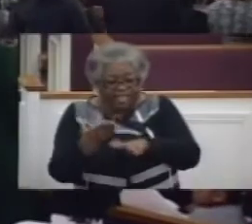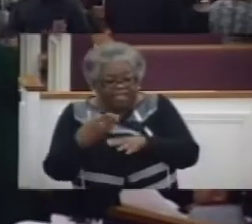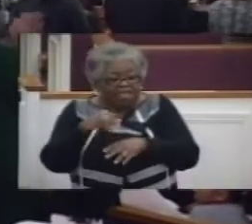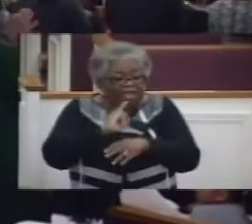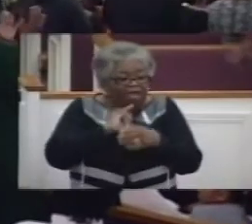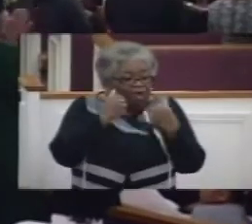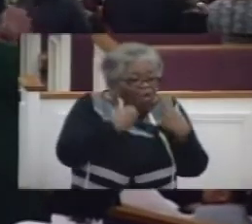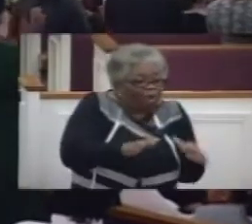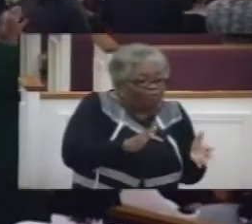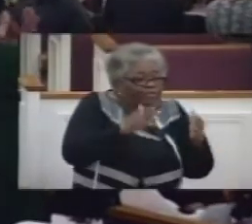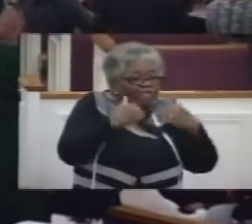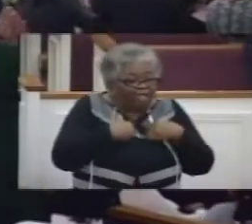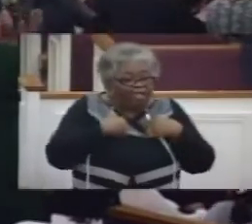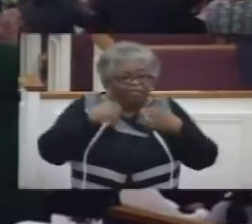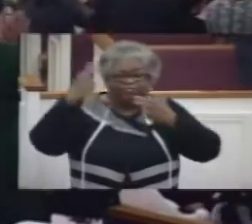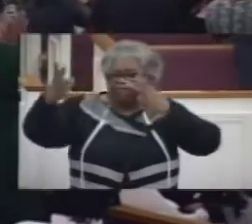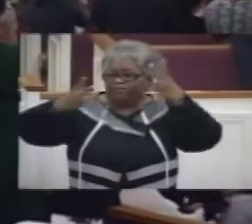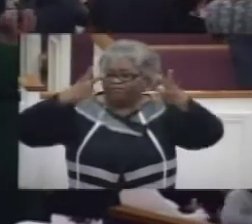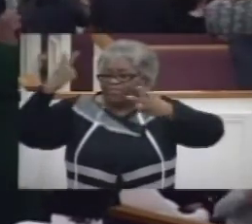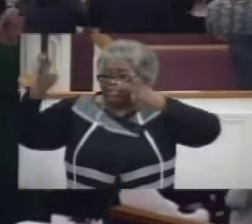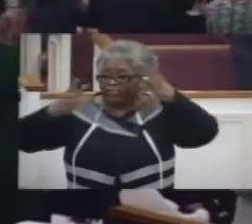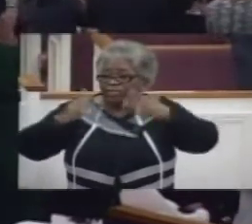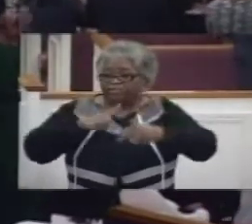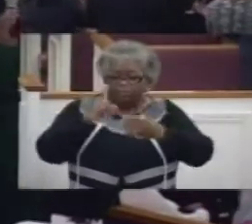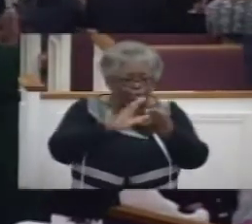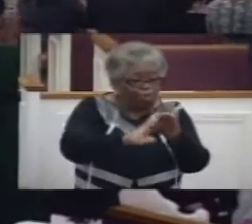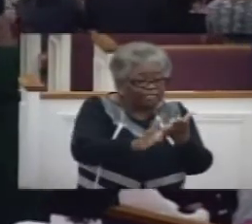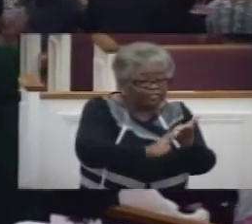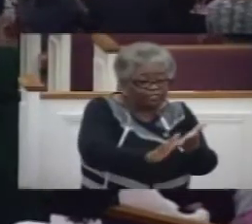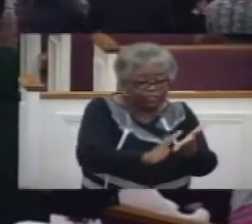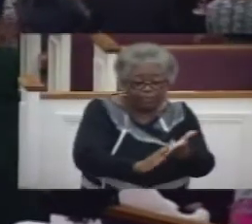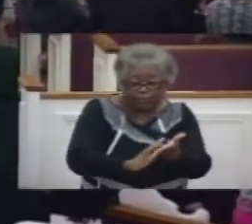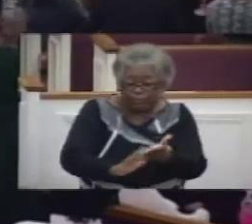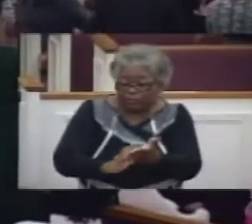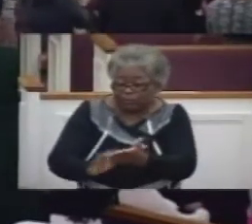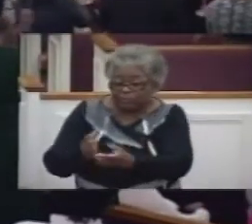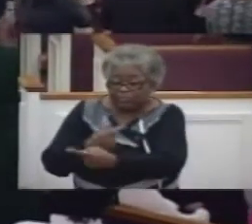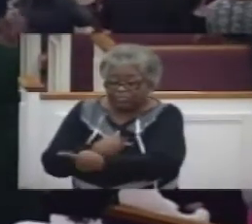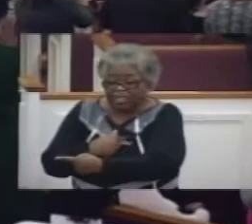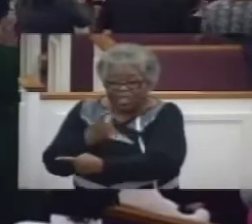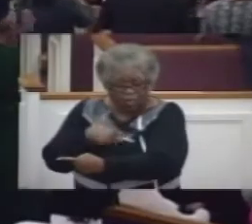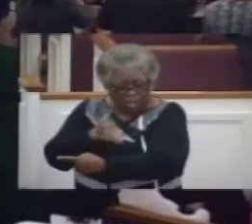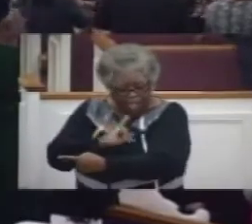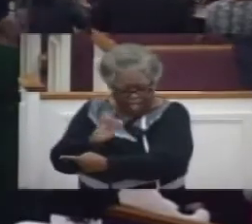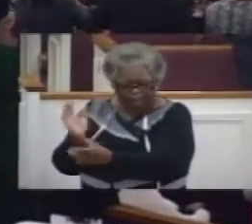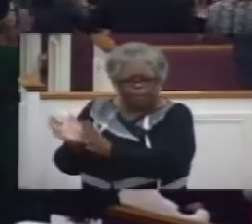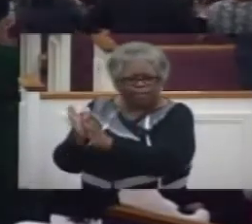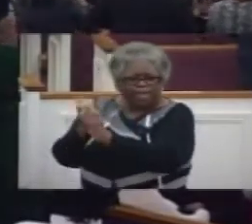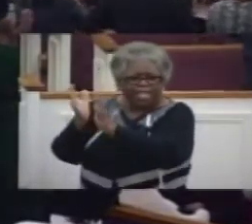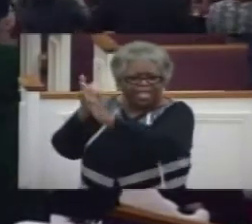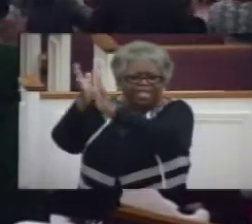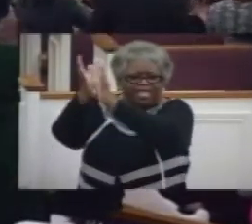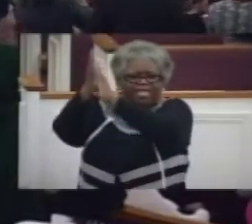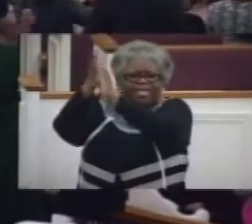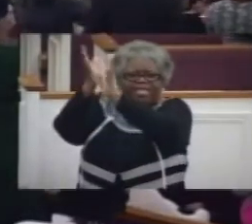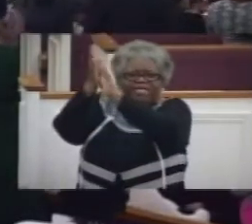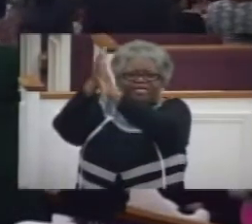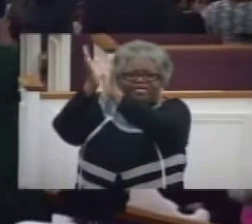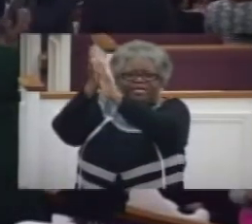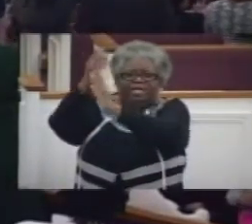got the victory. So excuse me while I praise